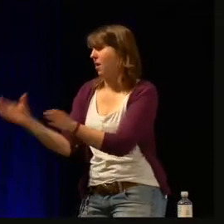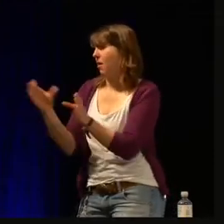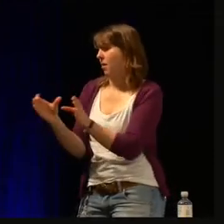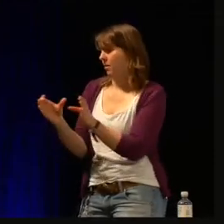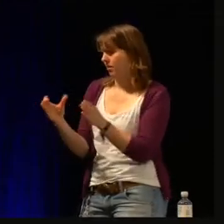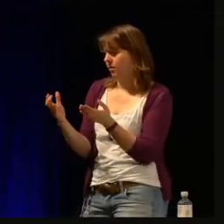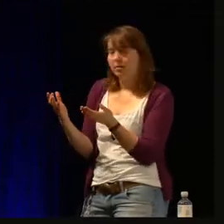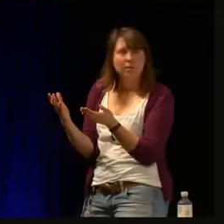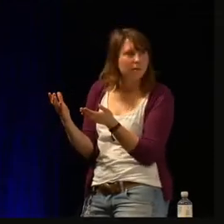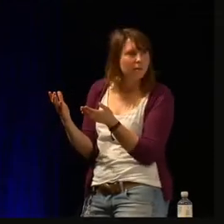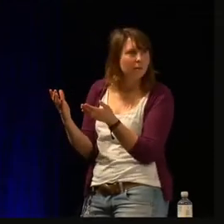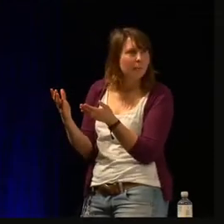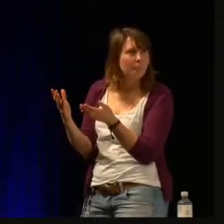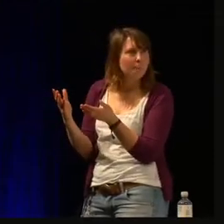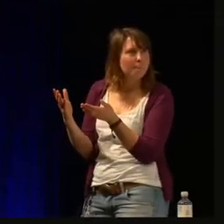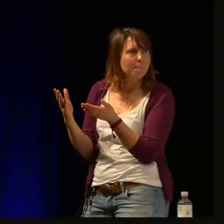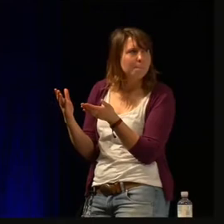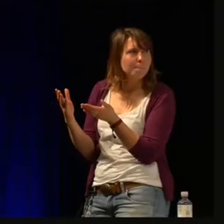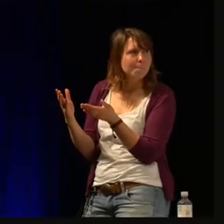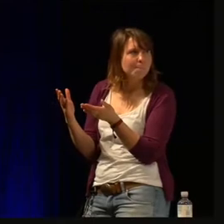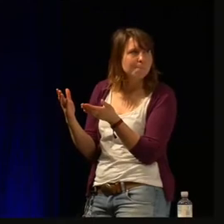just proxies for